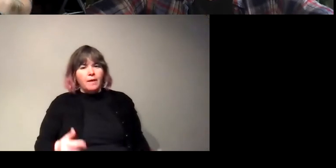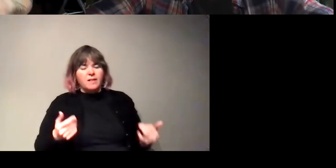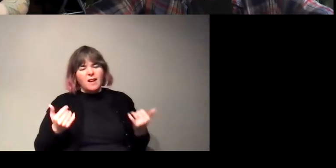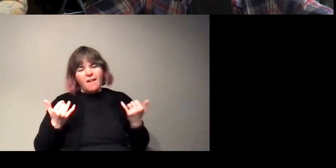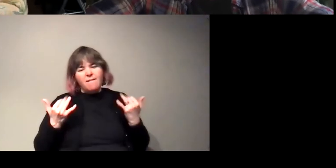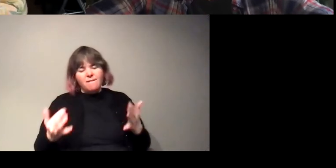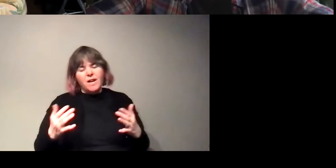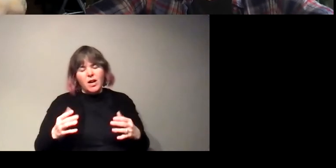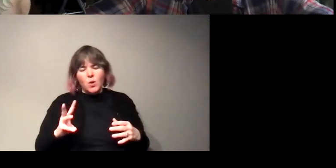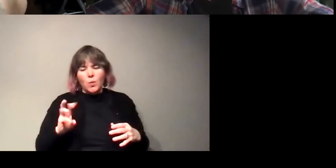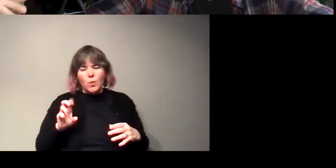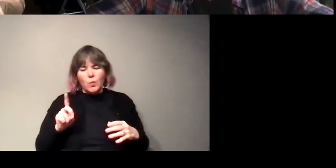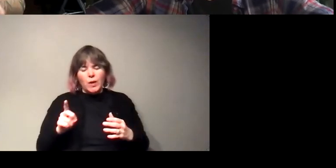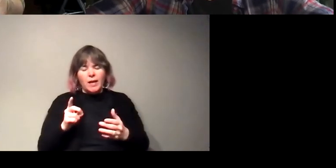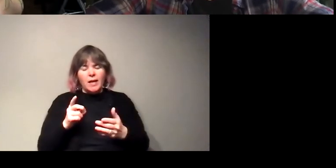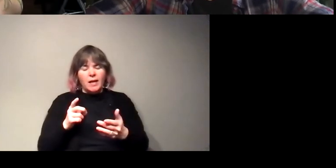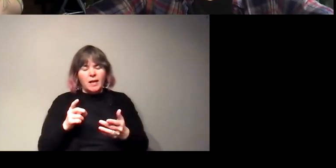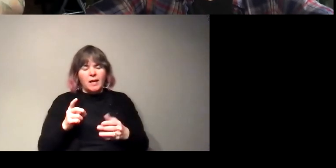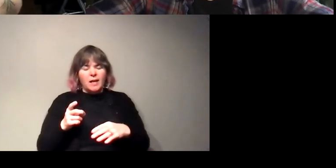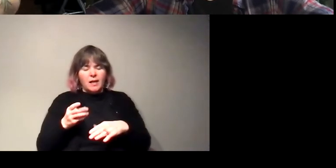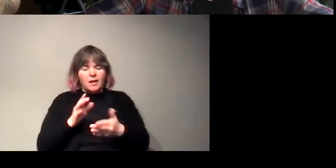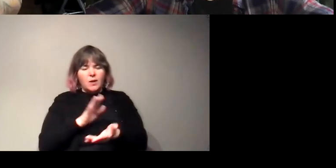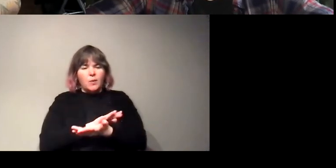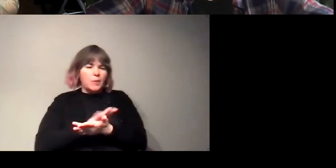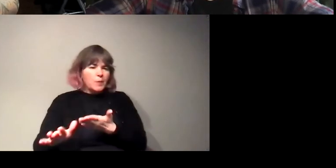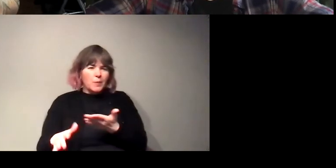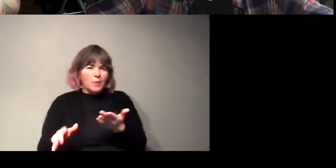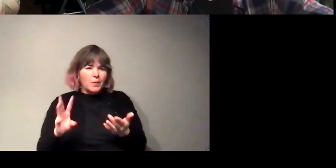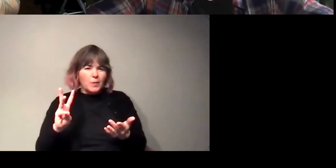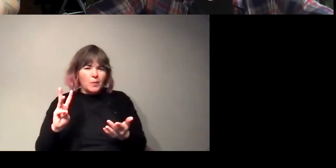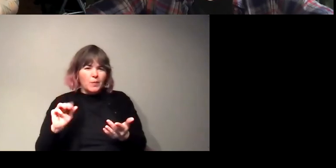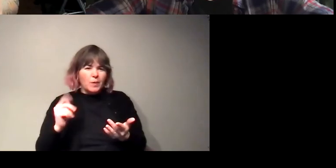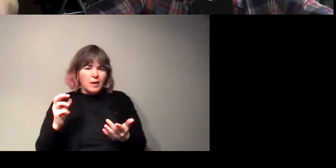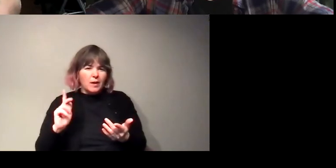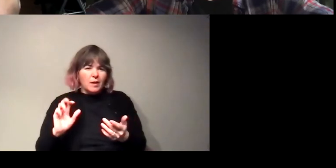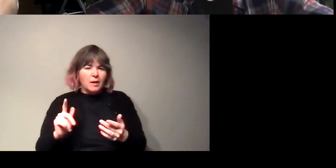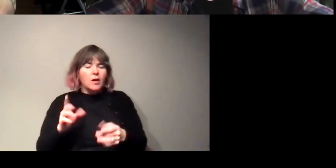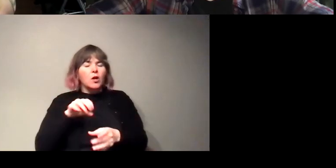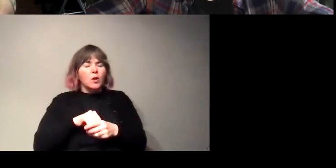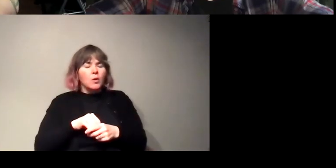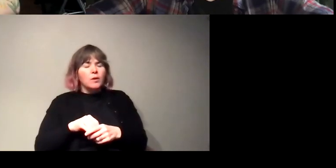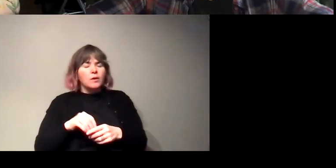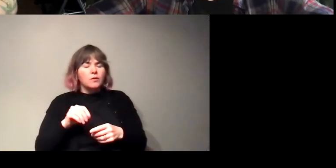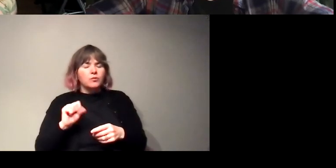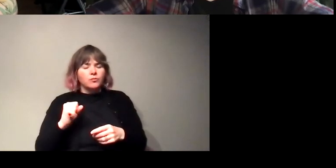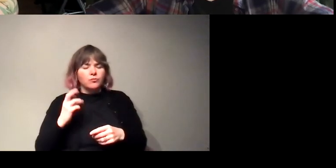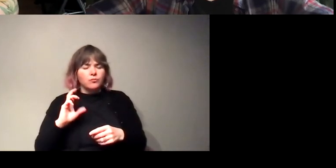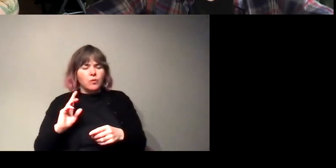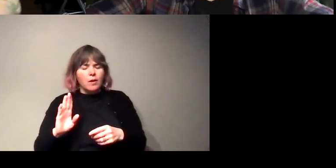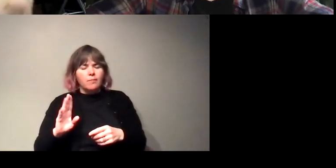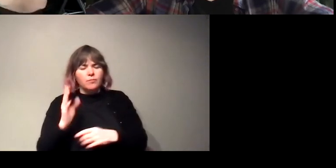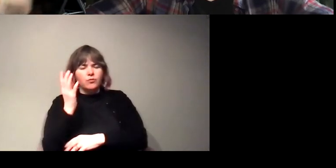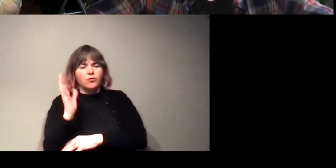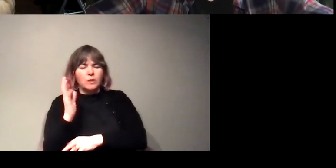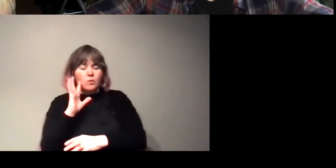whacking that helps. And included in those weeds are these like shrubby trees who really want to